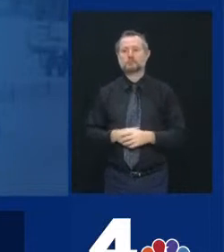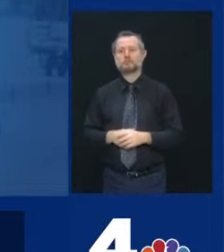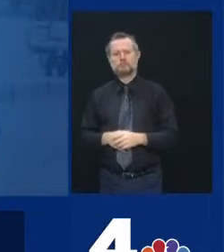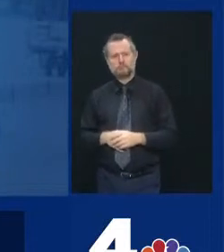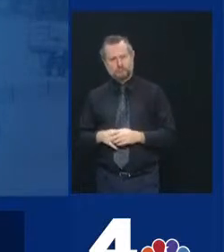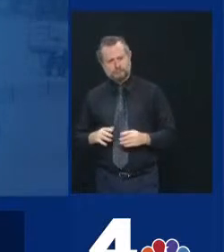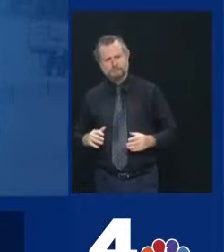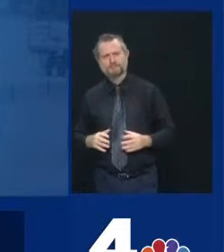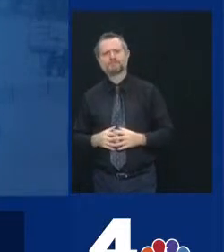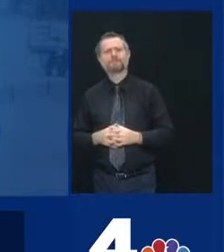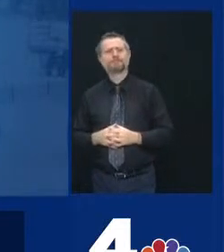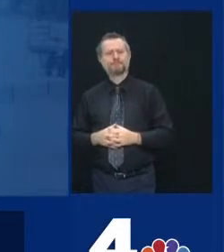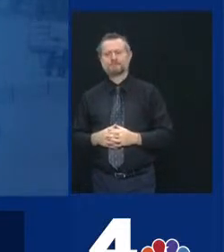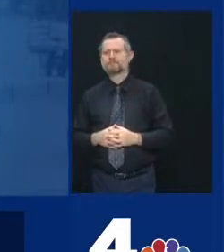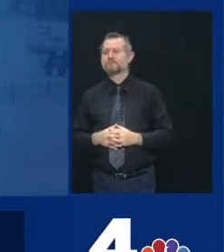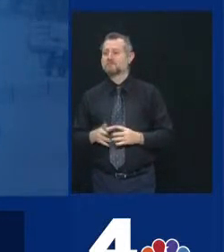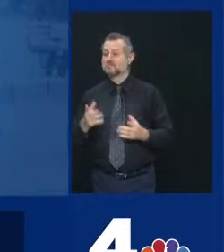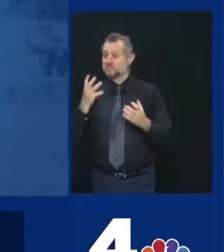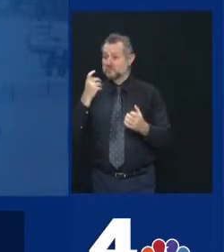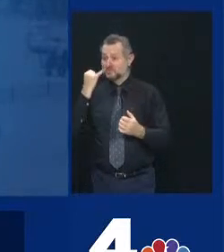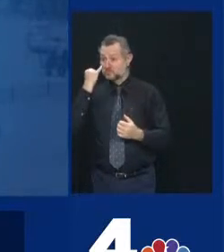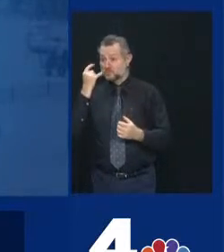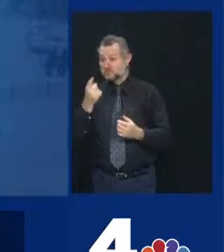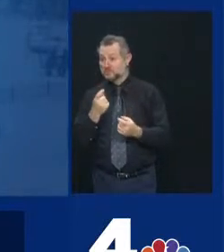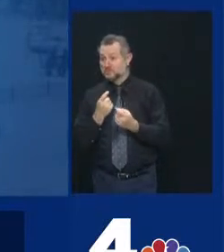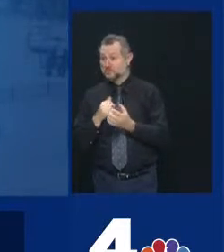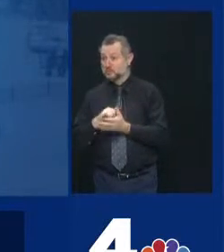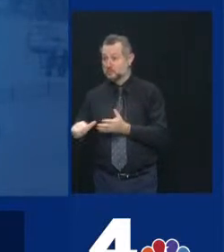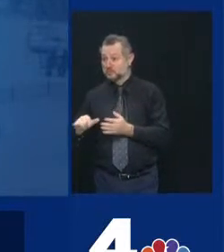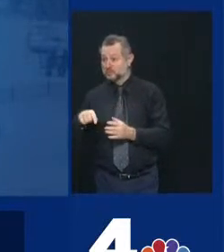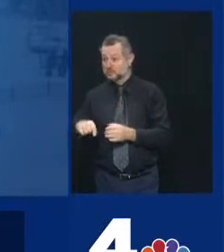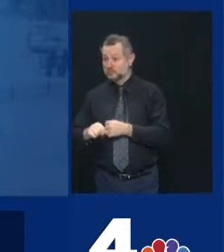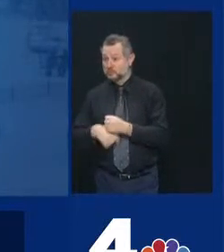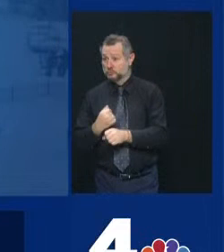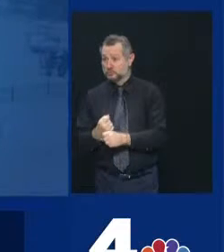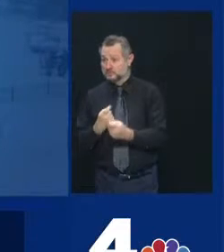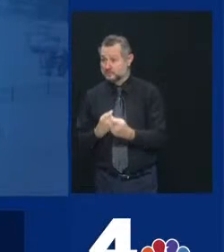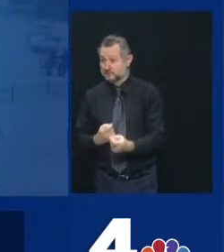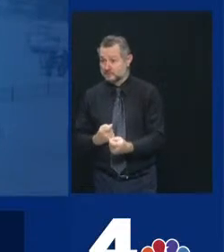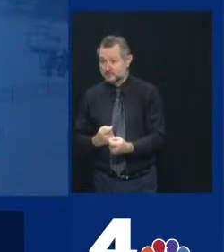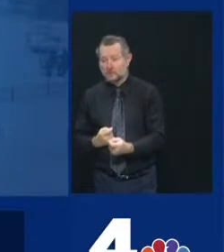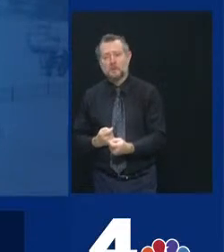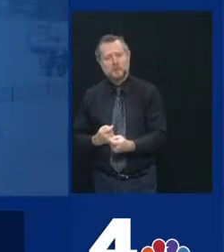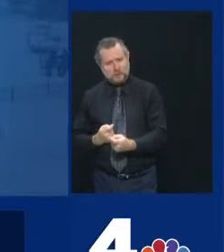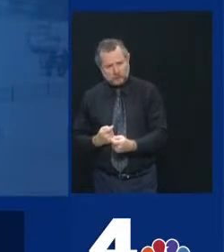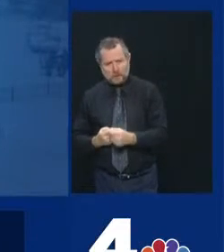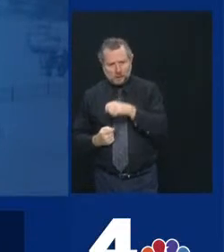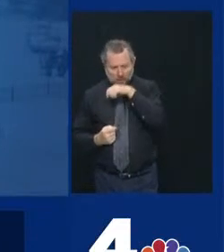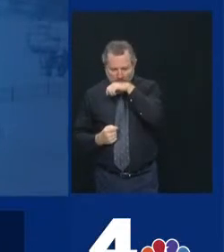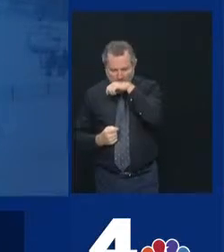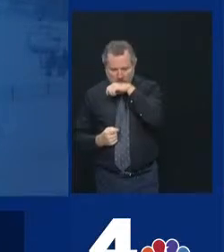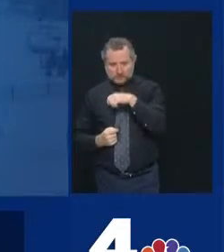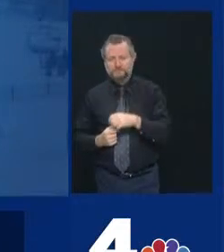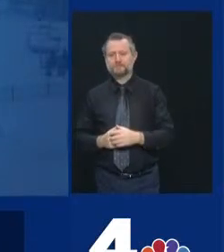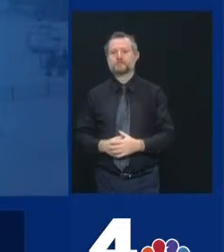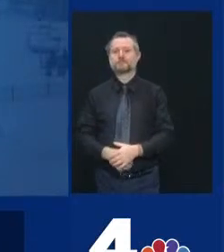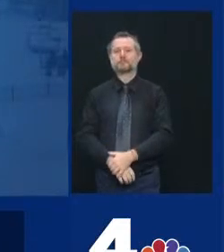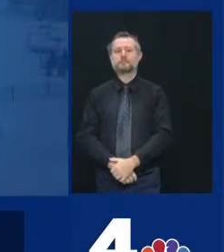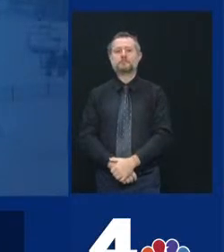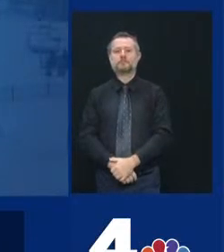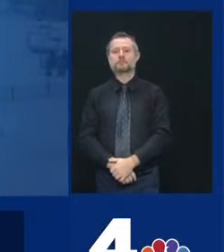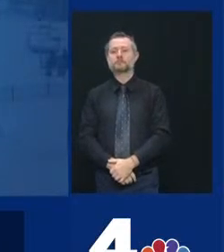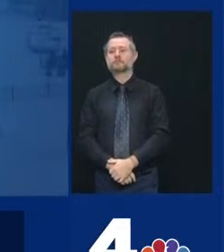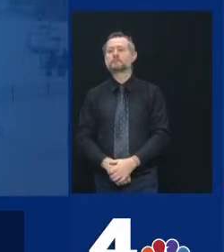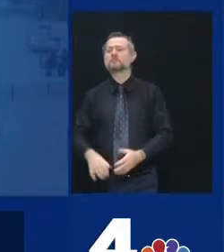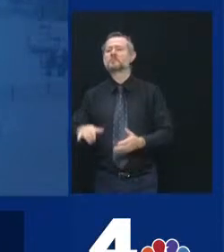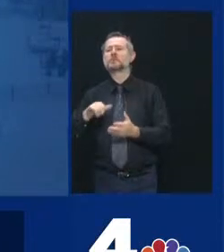If you ski New York this year, not only do you have what I think is the best skiing in the United